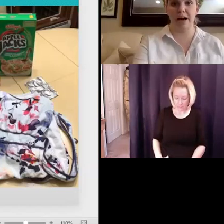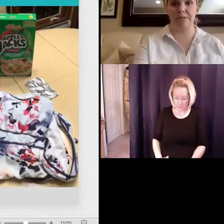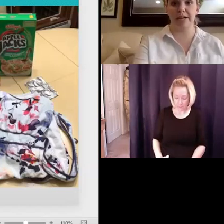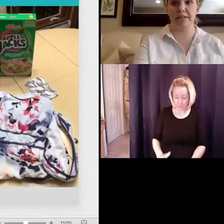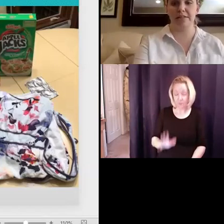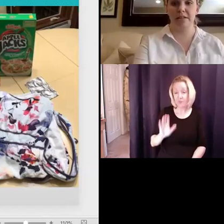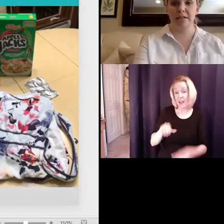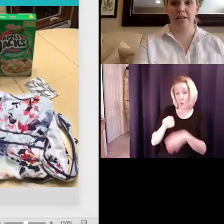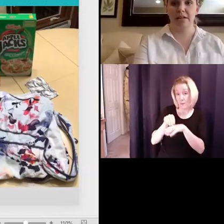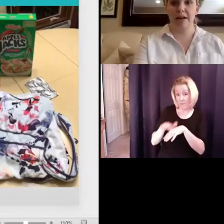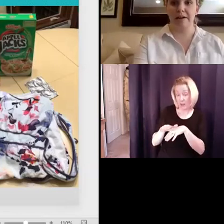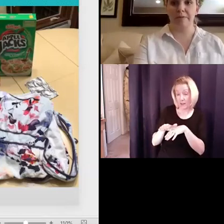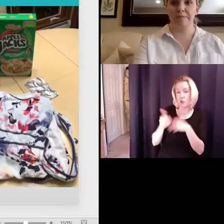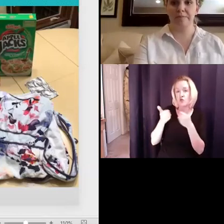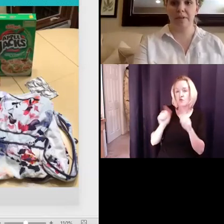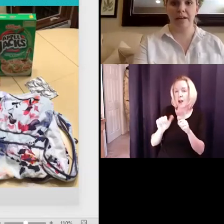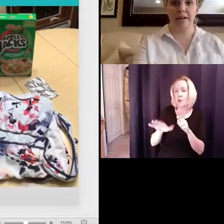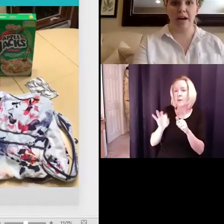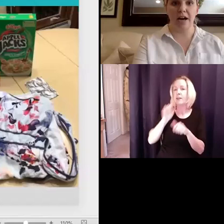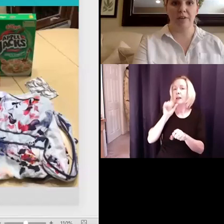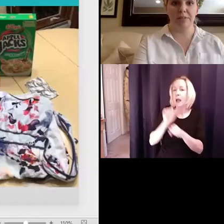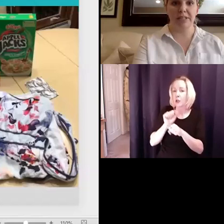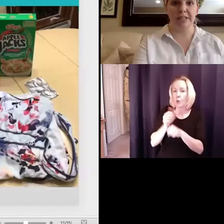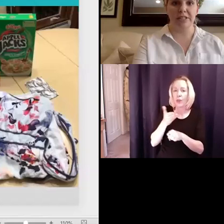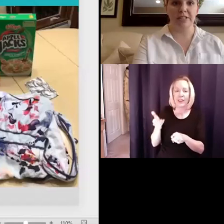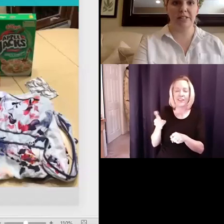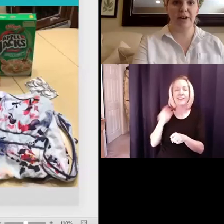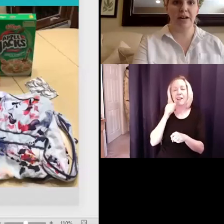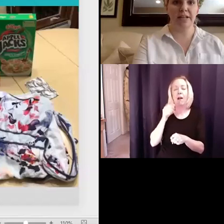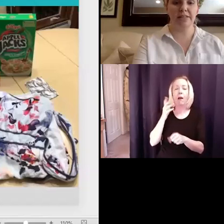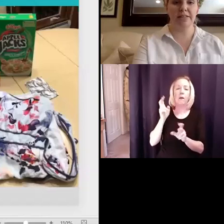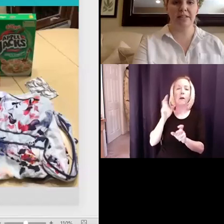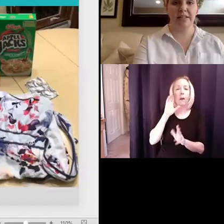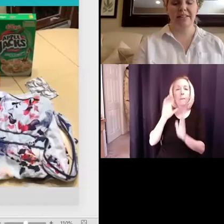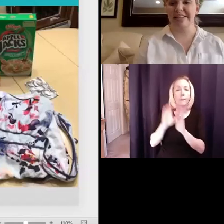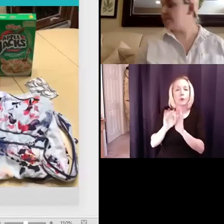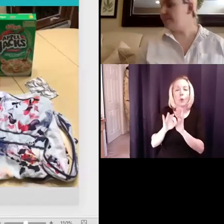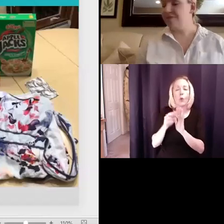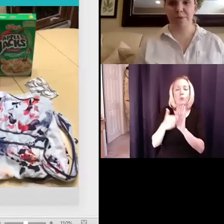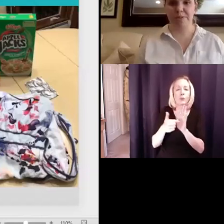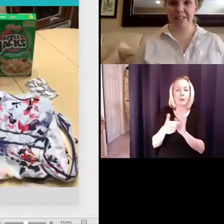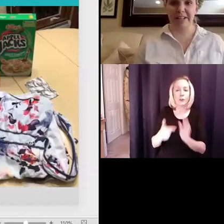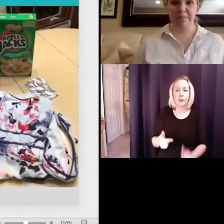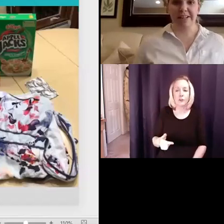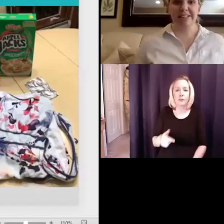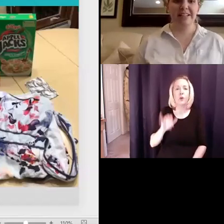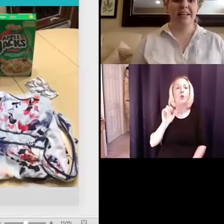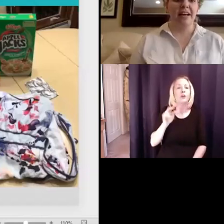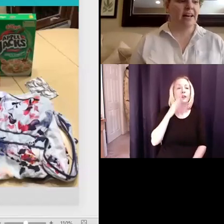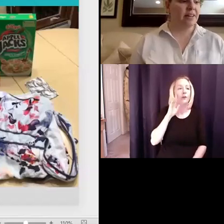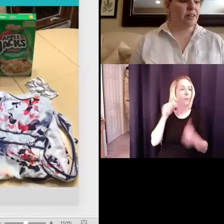real objects and not representations of objects. Thanks, Jen, for posting the light